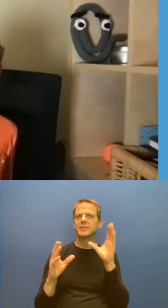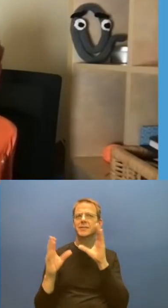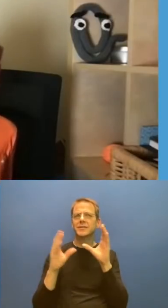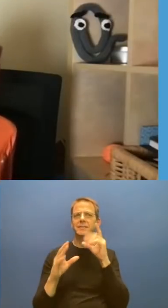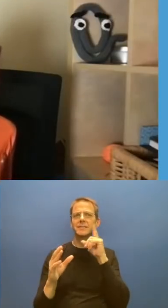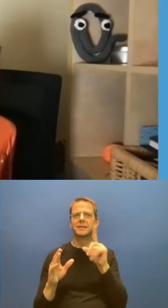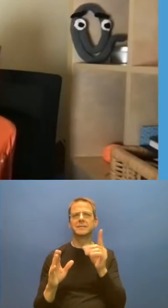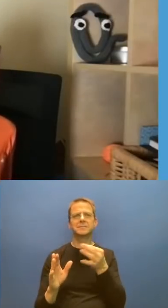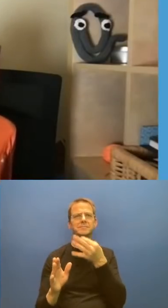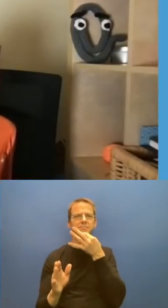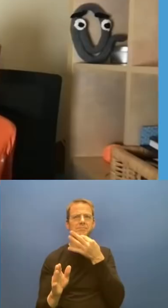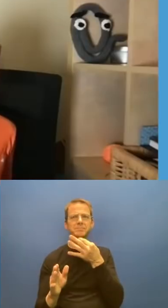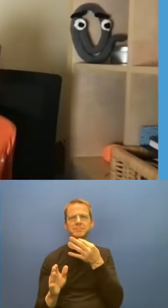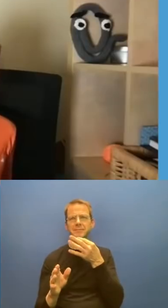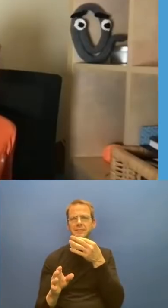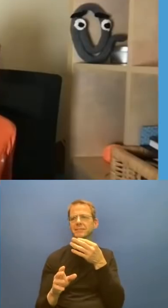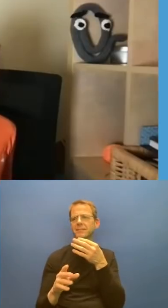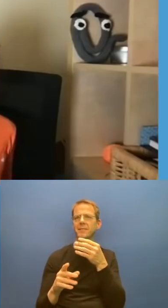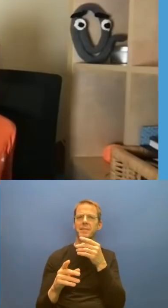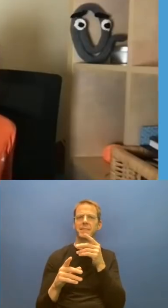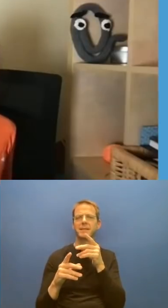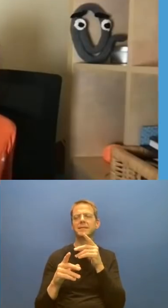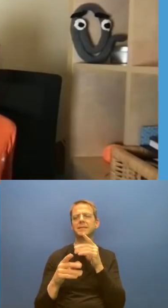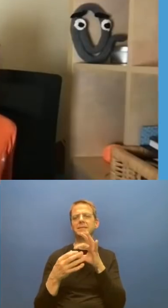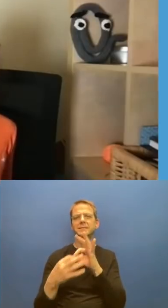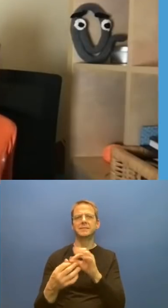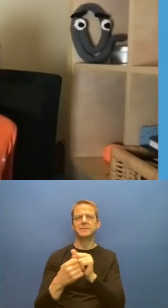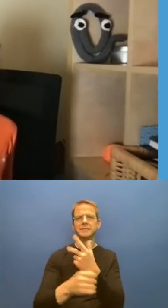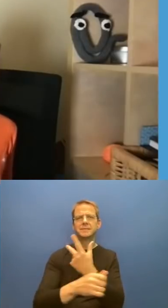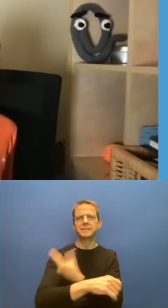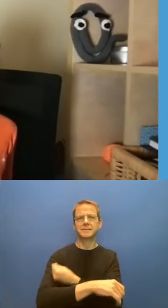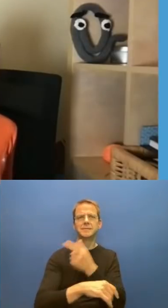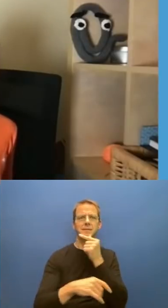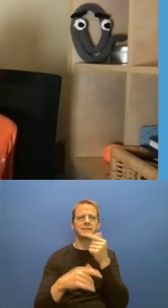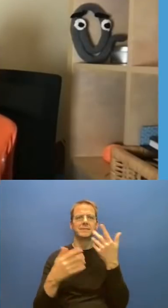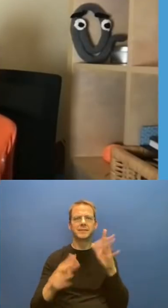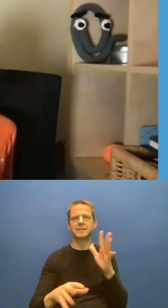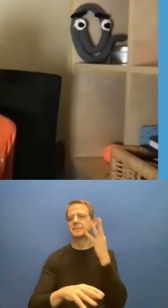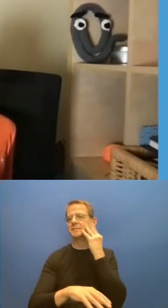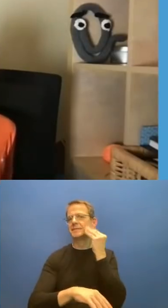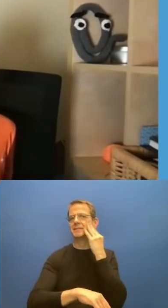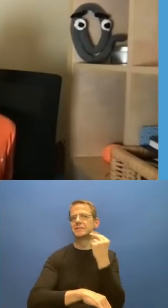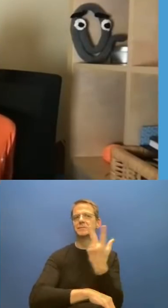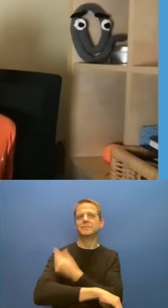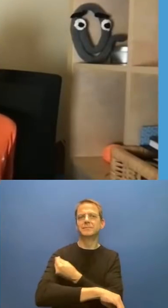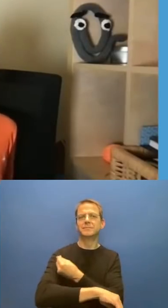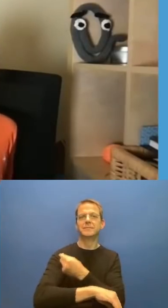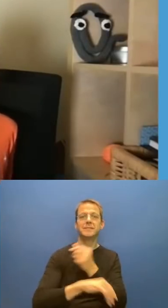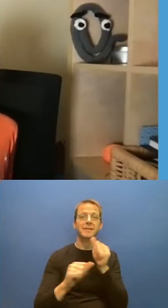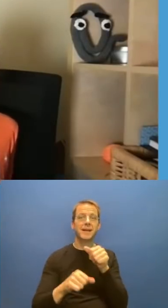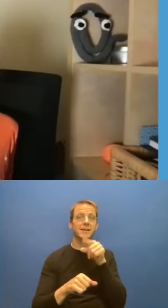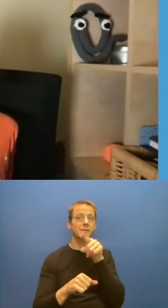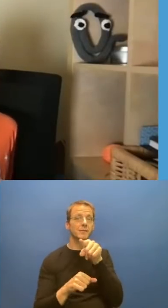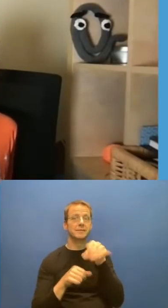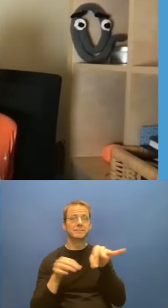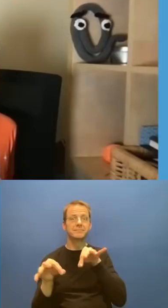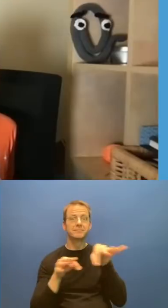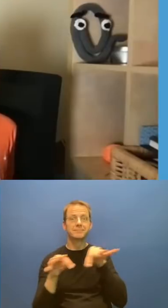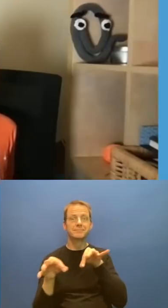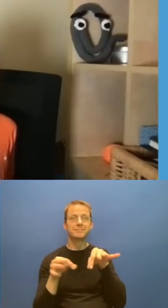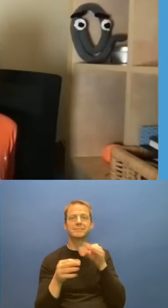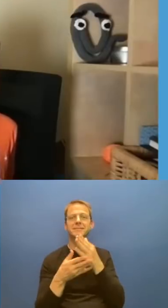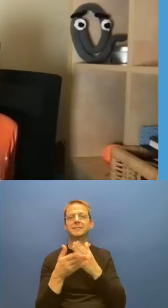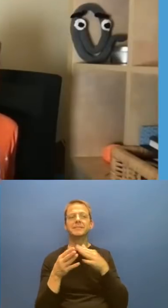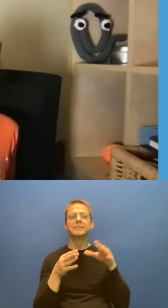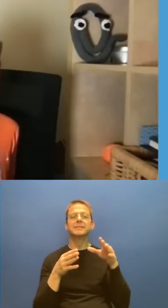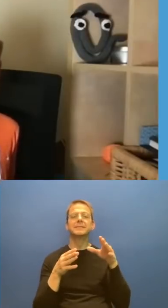COVID vaccine and could maybe talk to some of the tiny humans who haven't had one yet about what it was like. Could